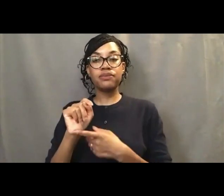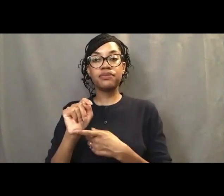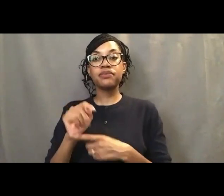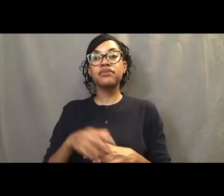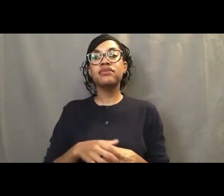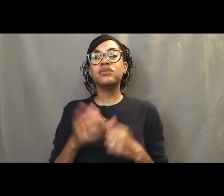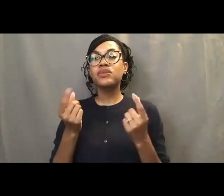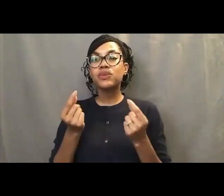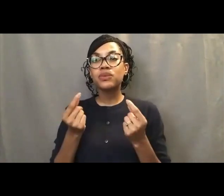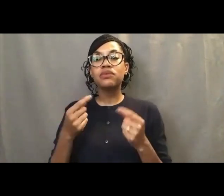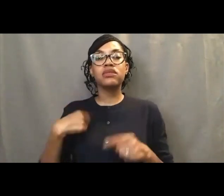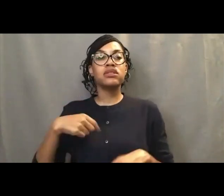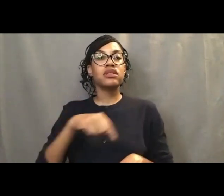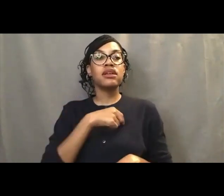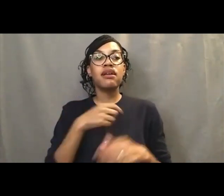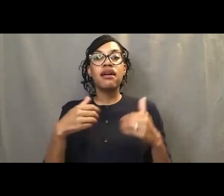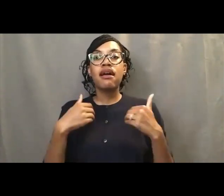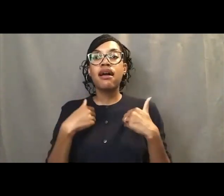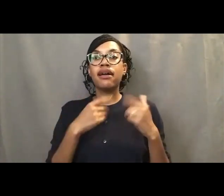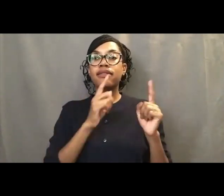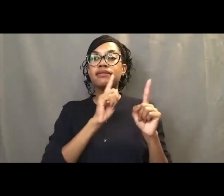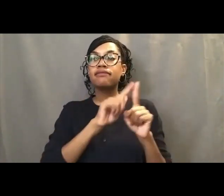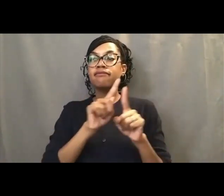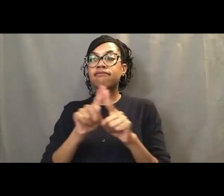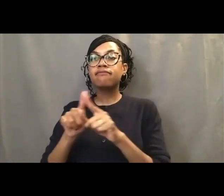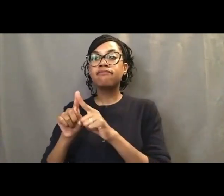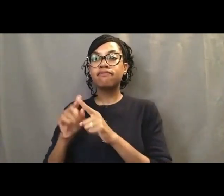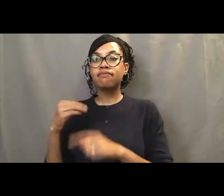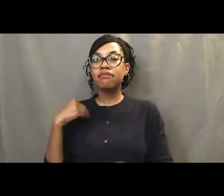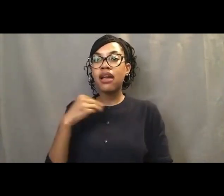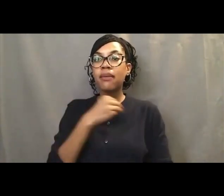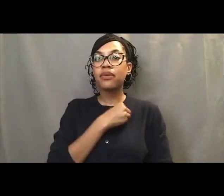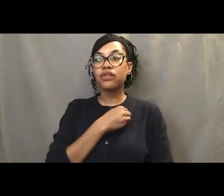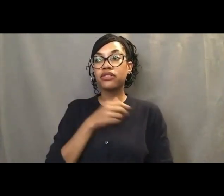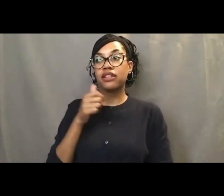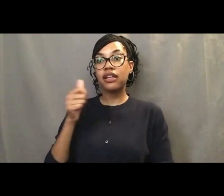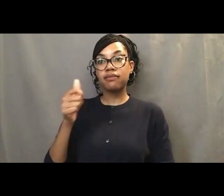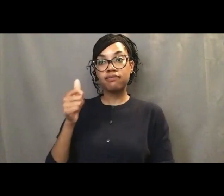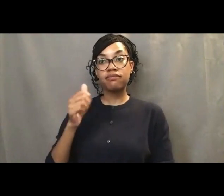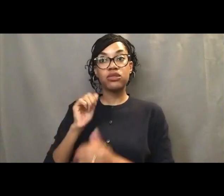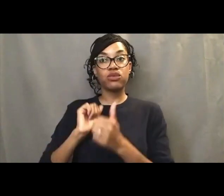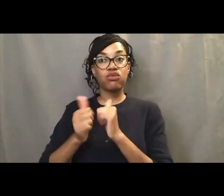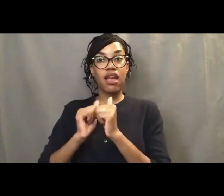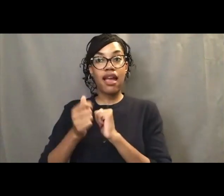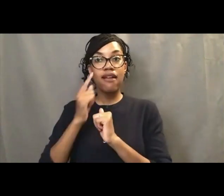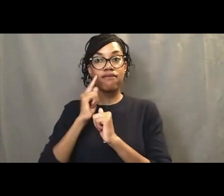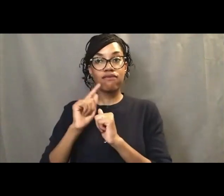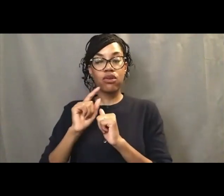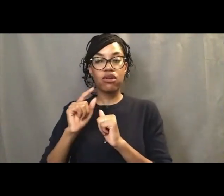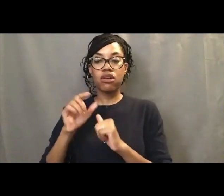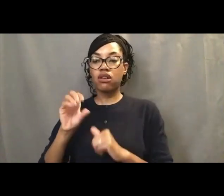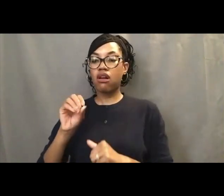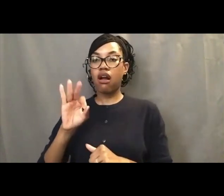organizing rank and file members who ran for office within our local, and we won.